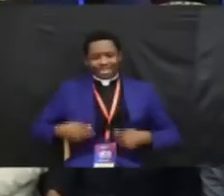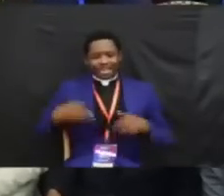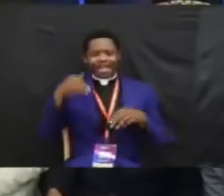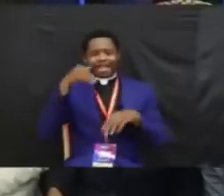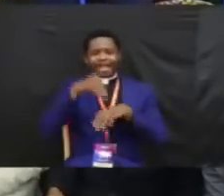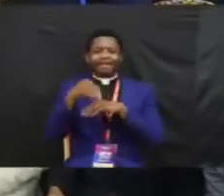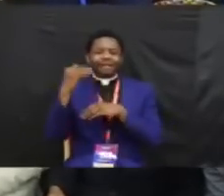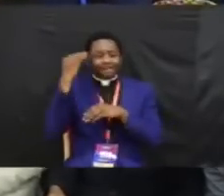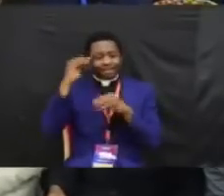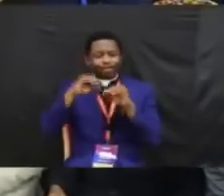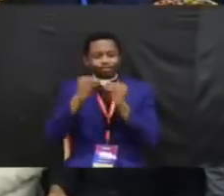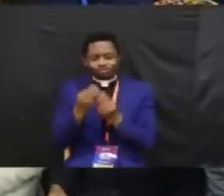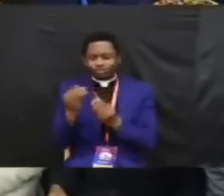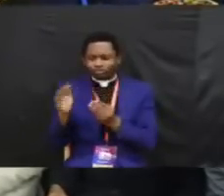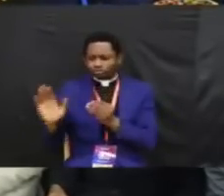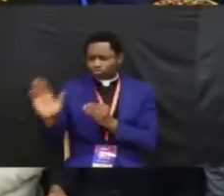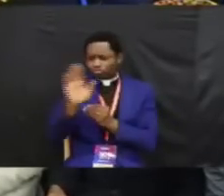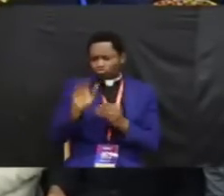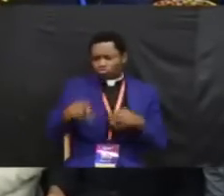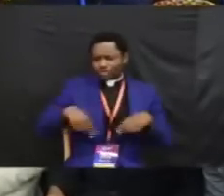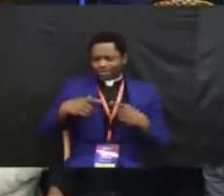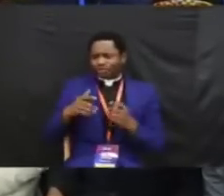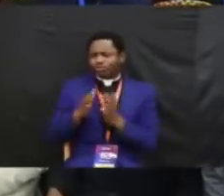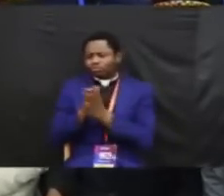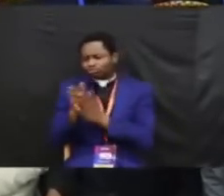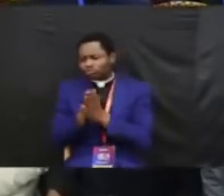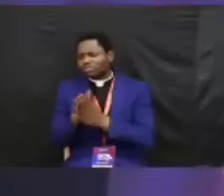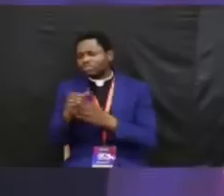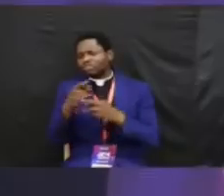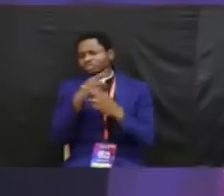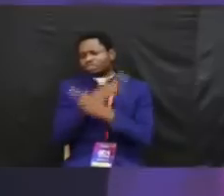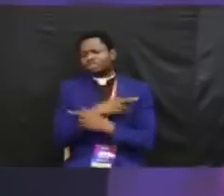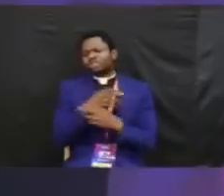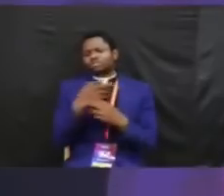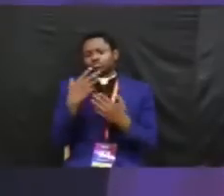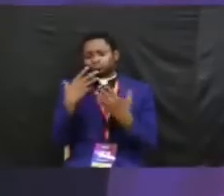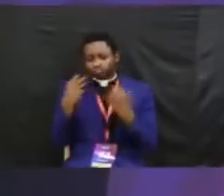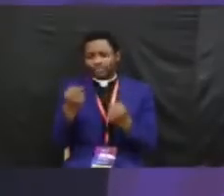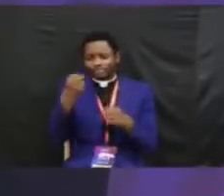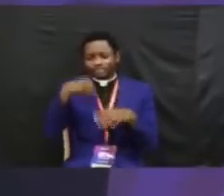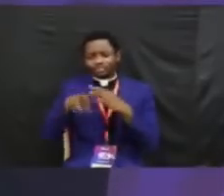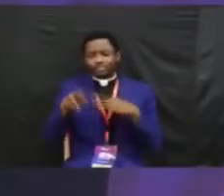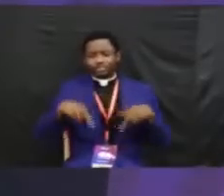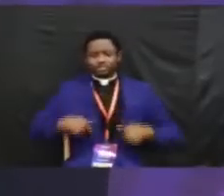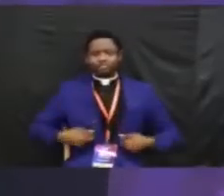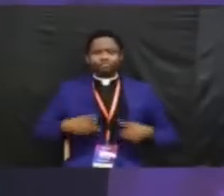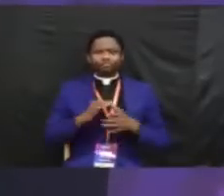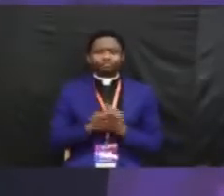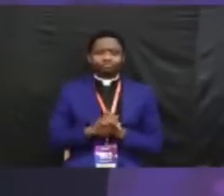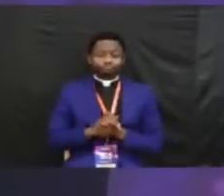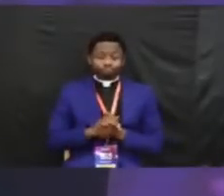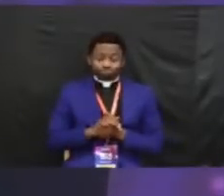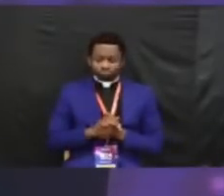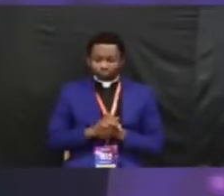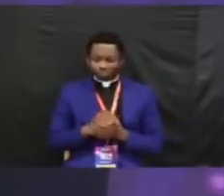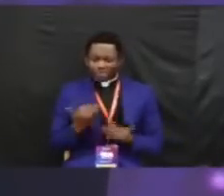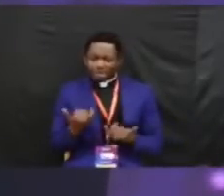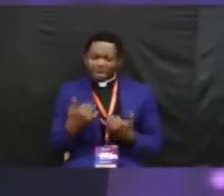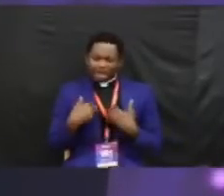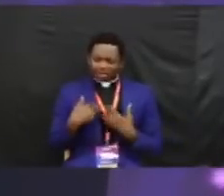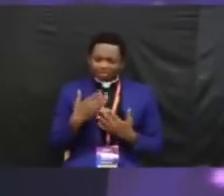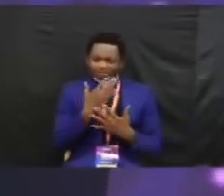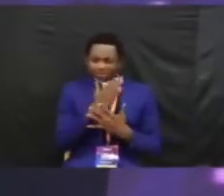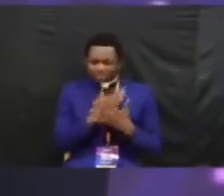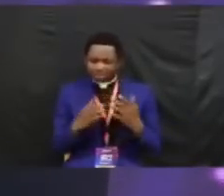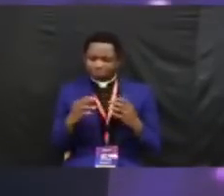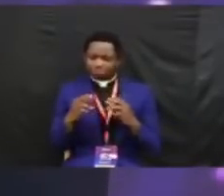and wish them a good rest in their retirement. Now let us turn our attention to some statistics of the church of